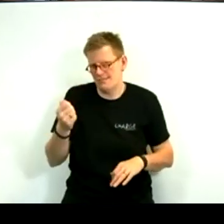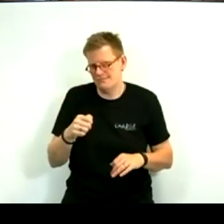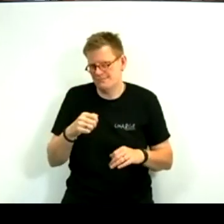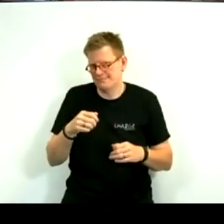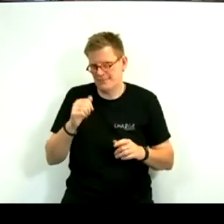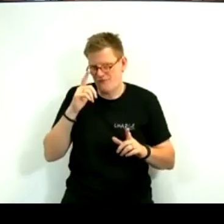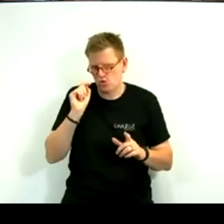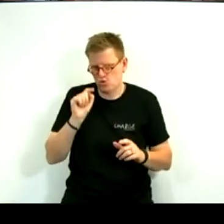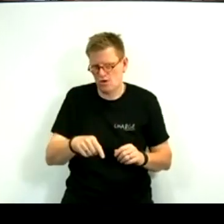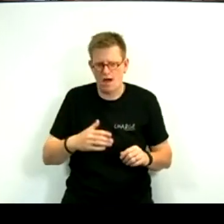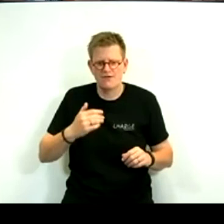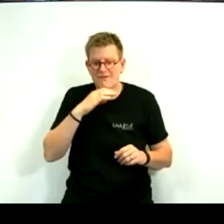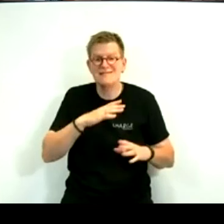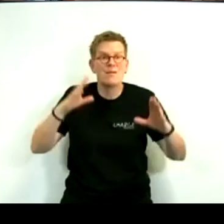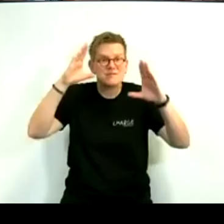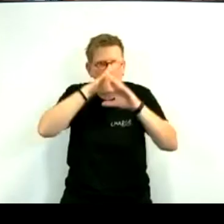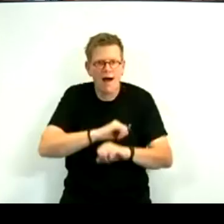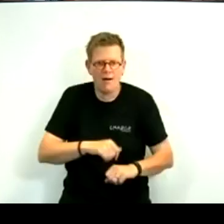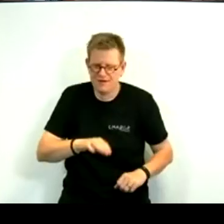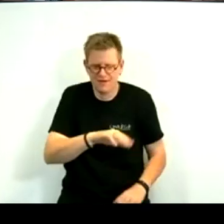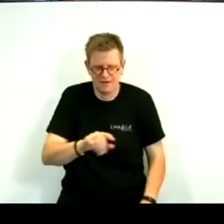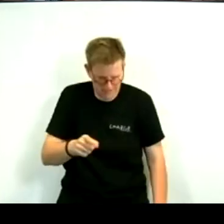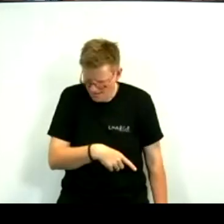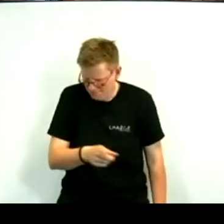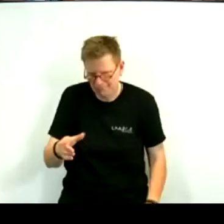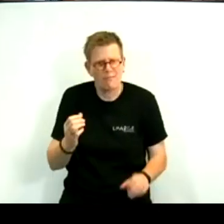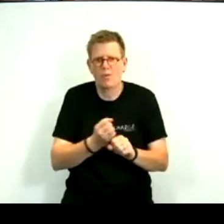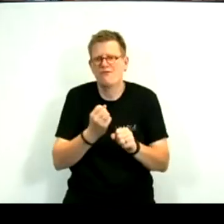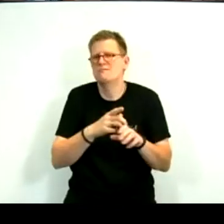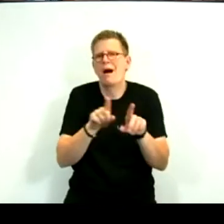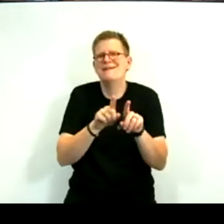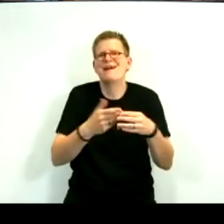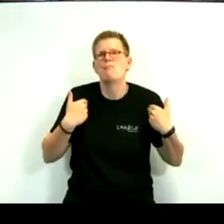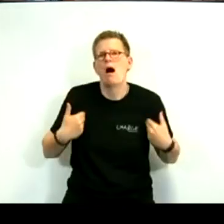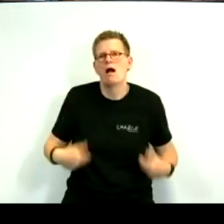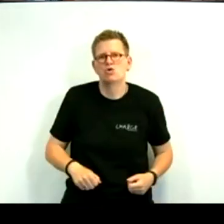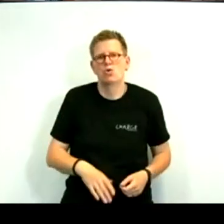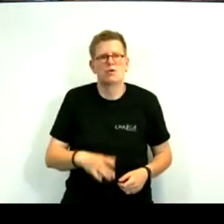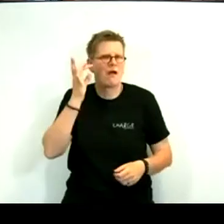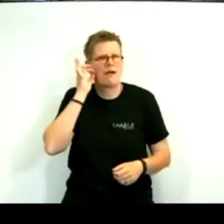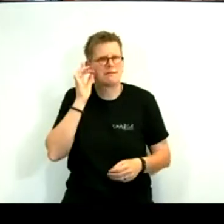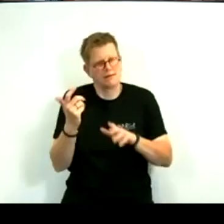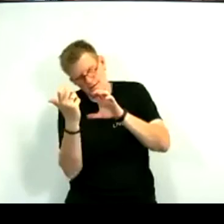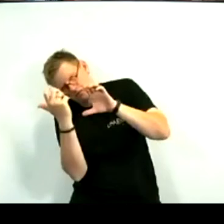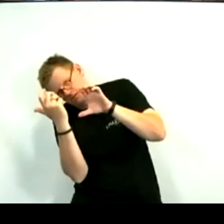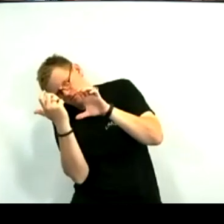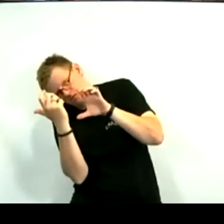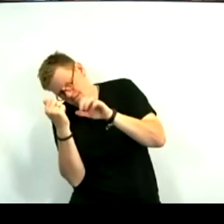at cell phones, you know, the modern obsession with cell phones, which babies now are born with, I